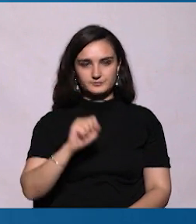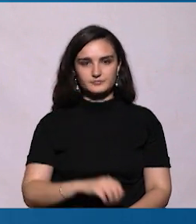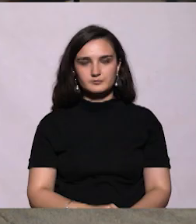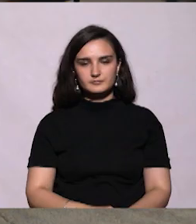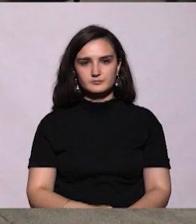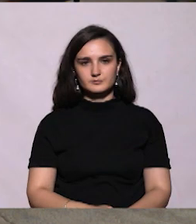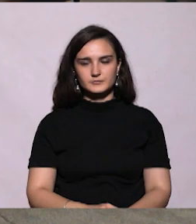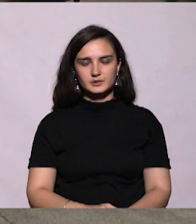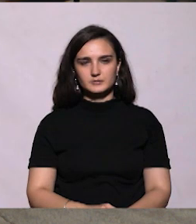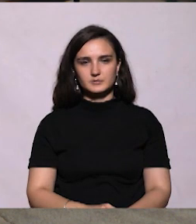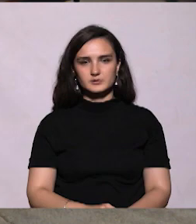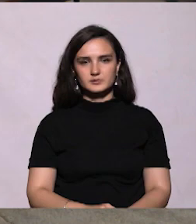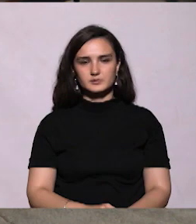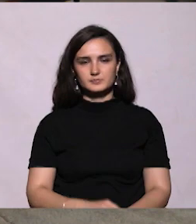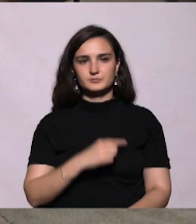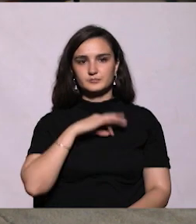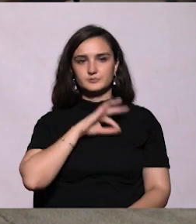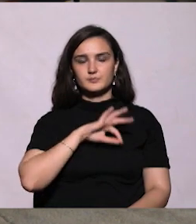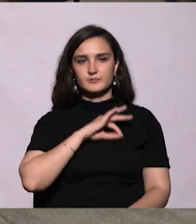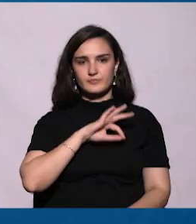than. We use